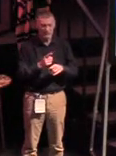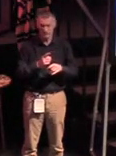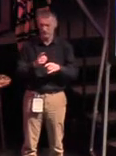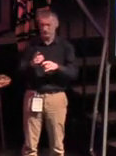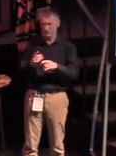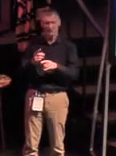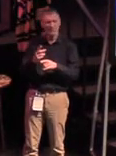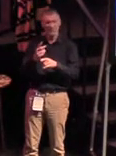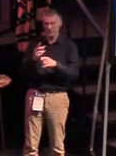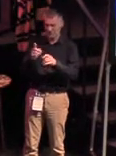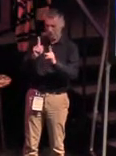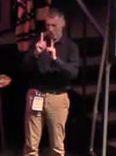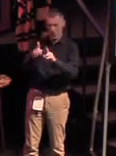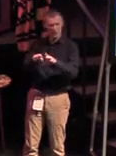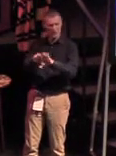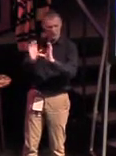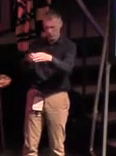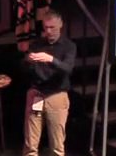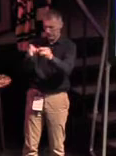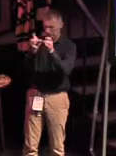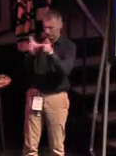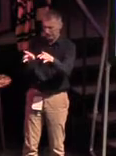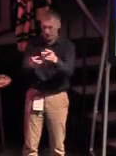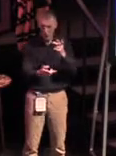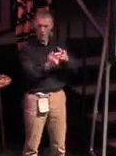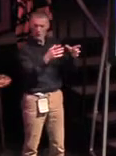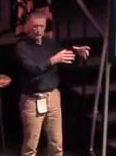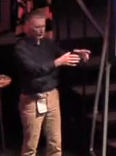with another. I'm talking about genuine